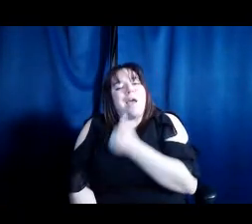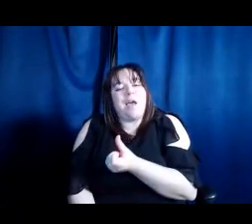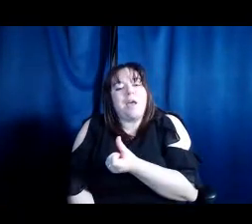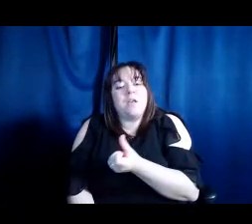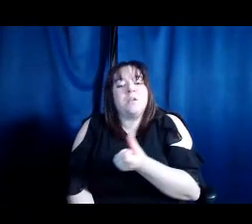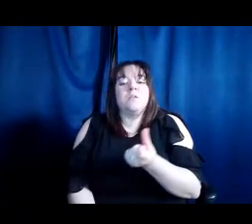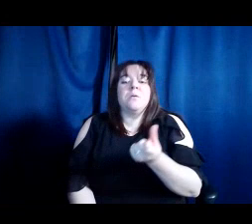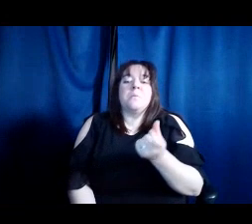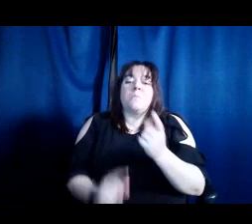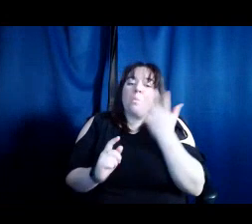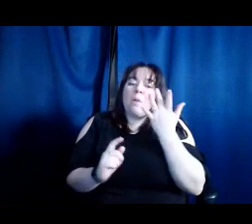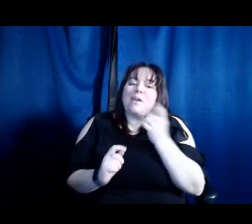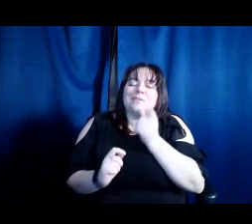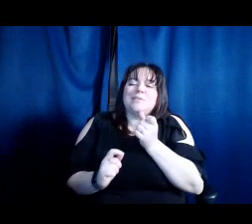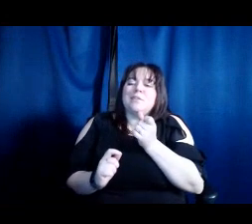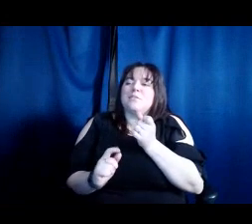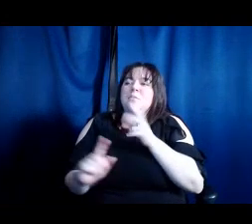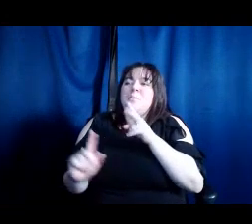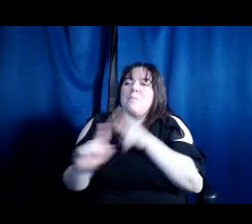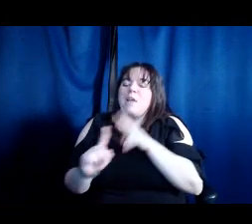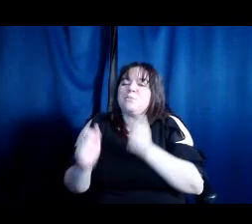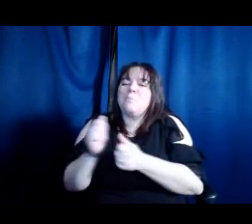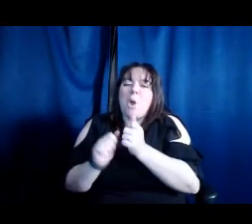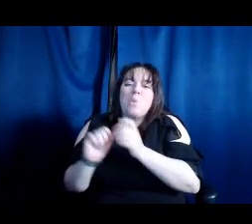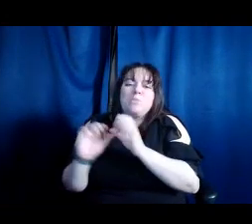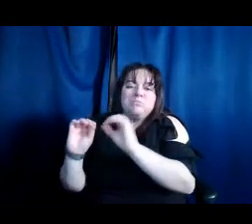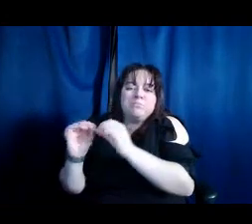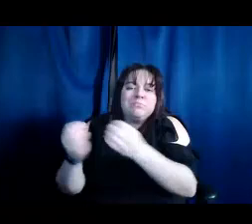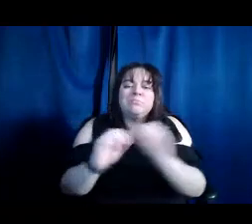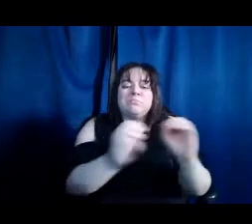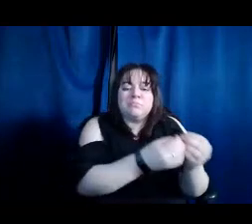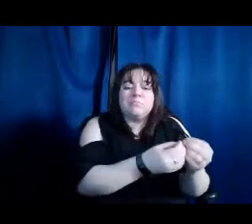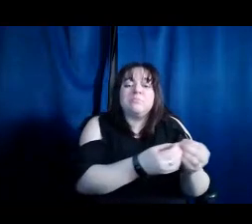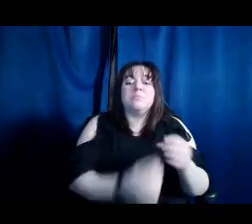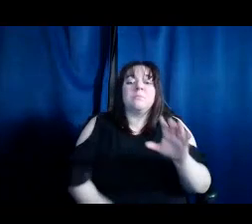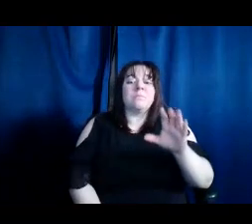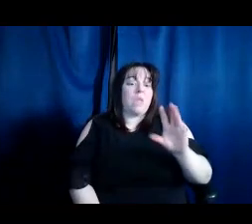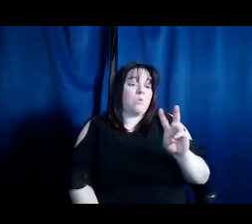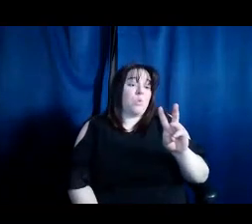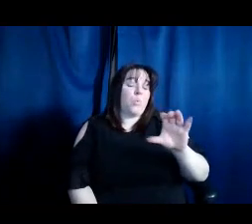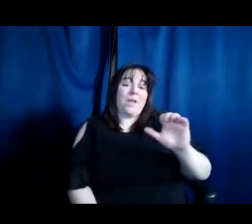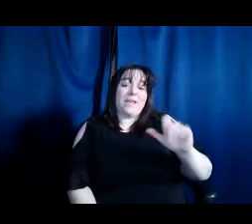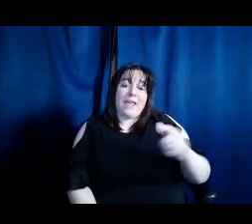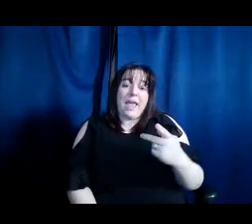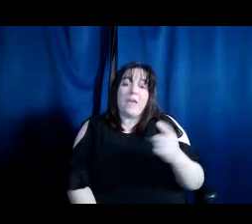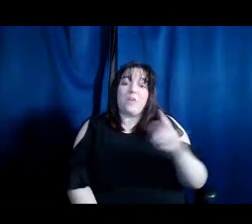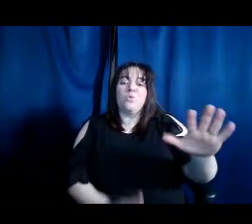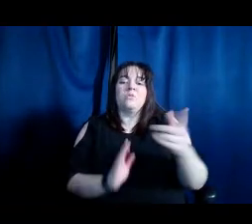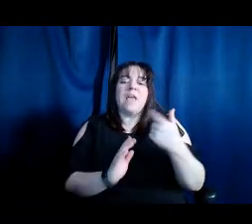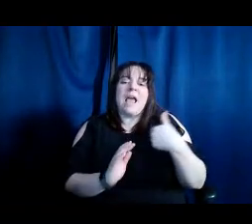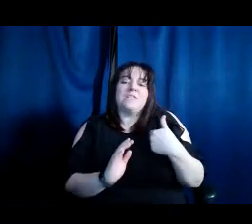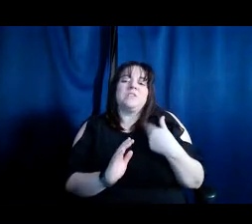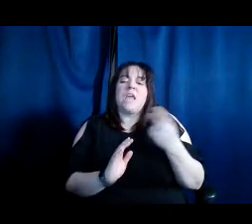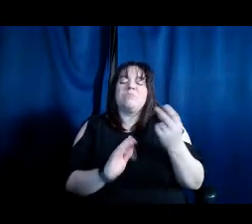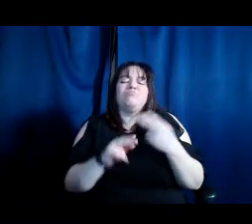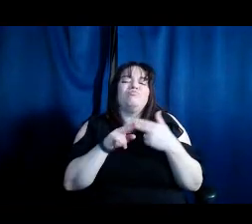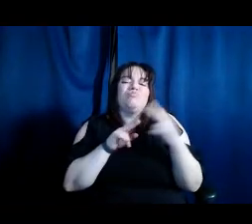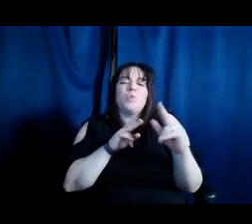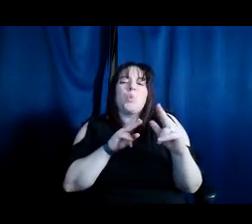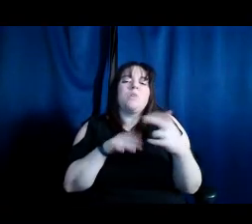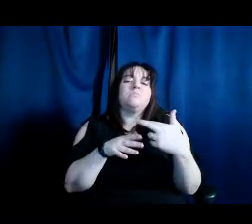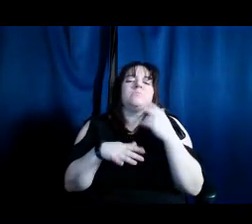W3C has a How to Meet WCAG quick reference guide to help you move beyond compliance and achieve the